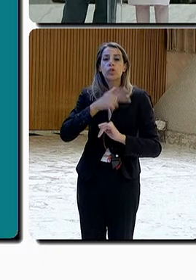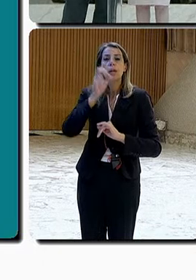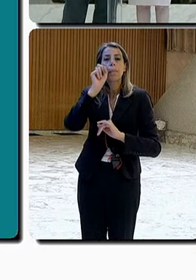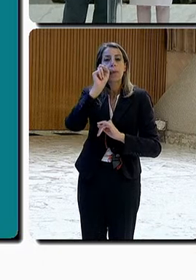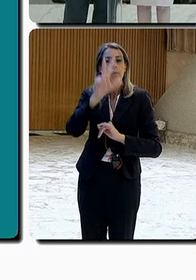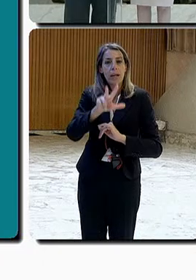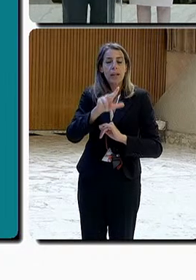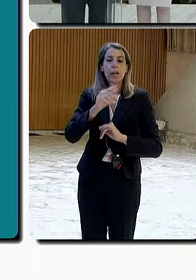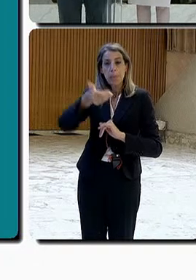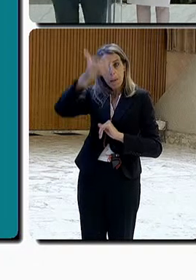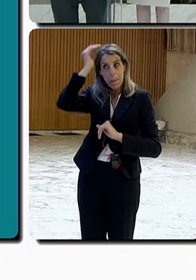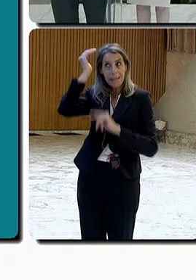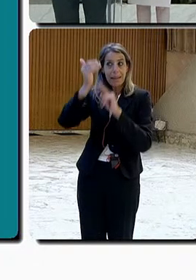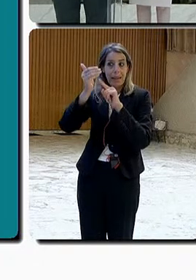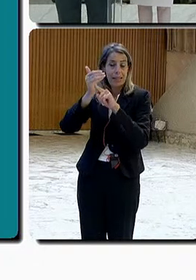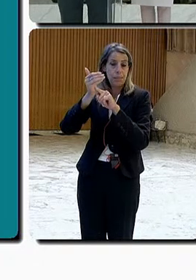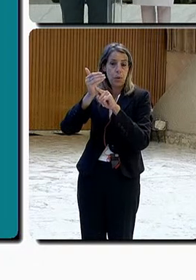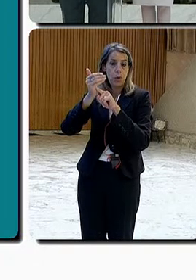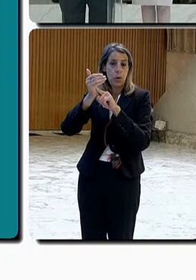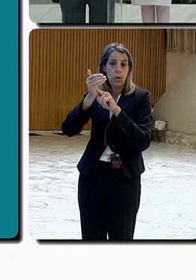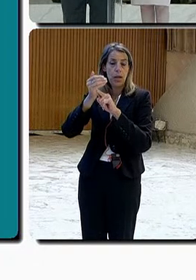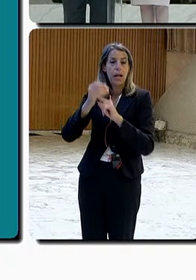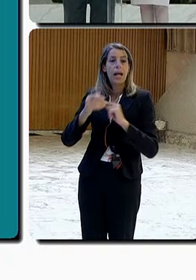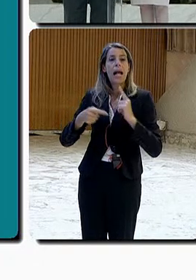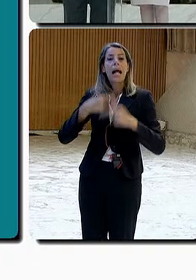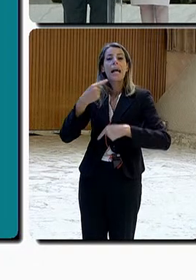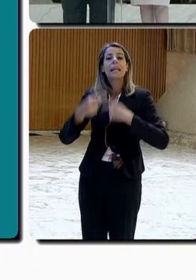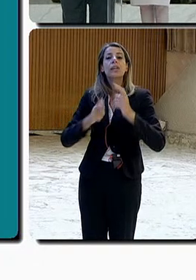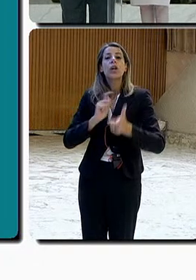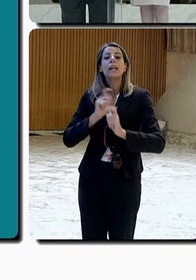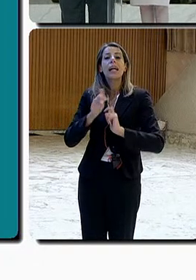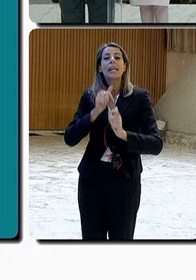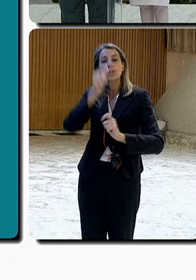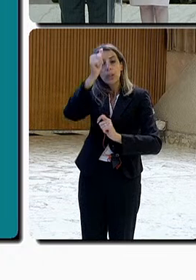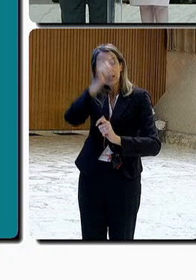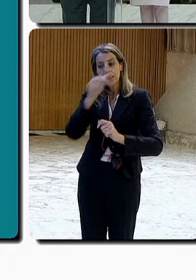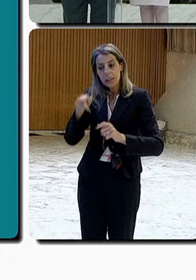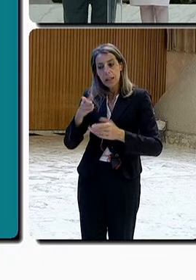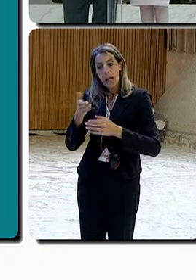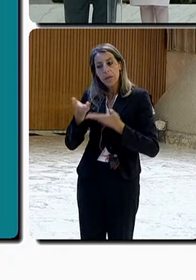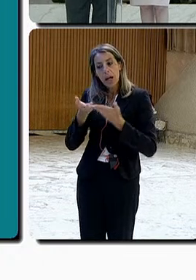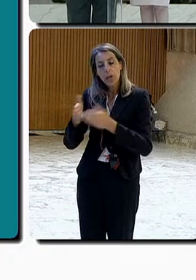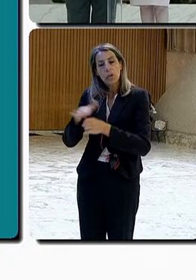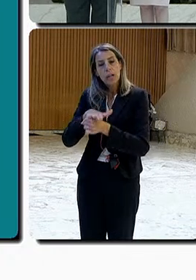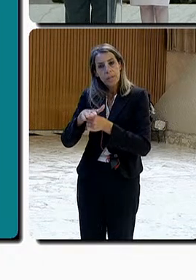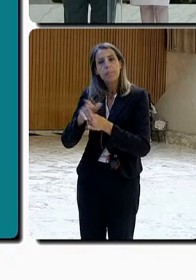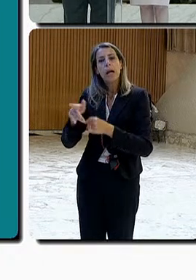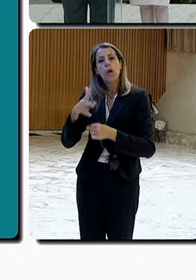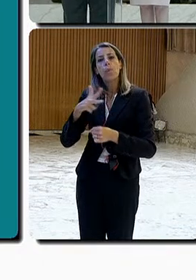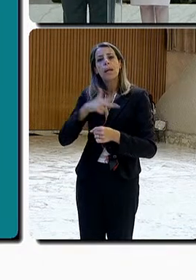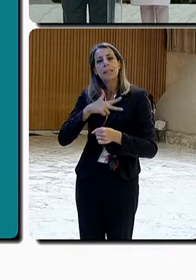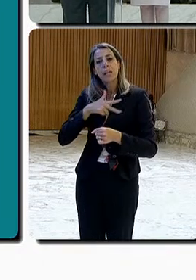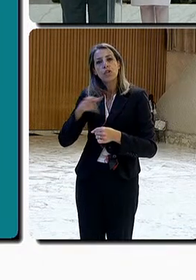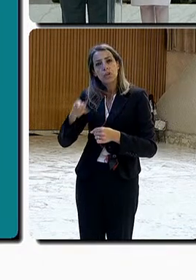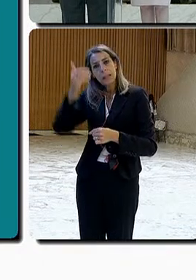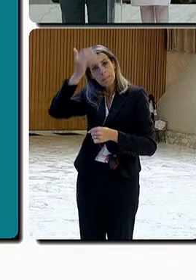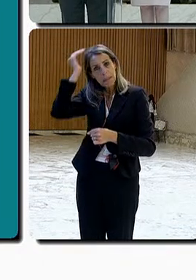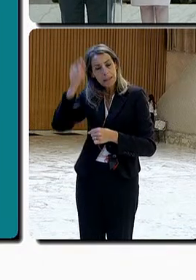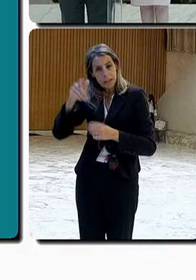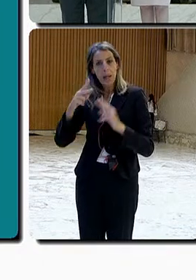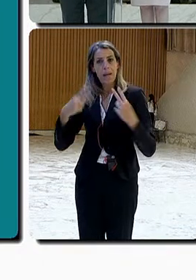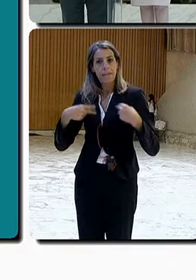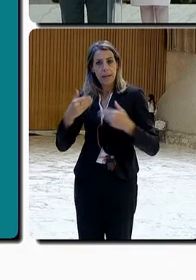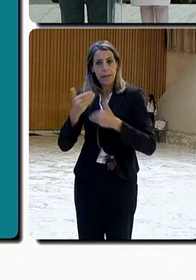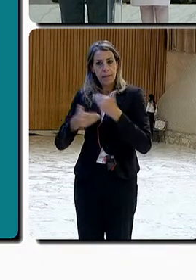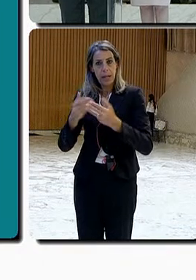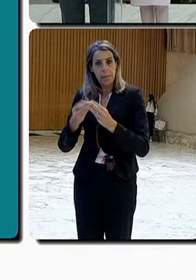respectively. The rite of Christian relationship helps families live out the priestly mission of baptism. It suggests simple practices that enable